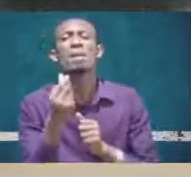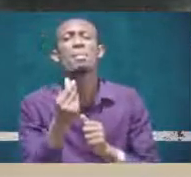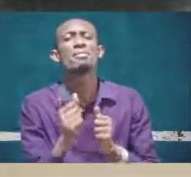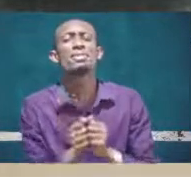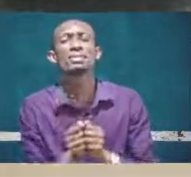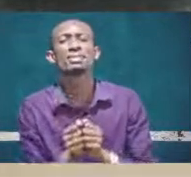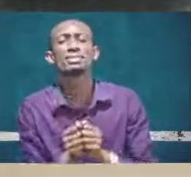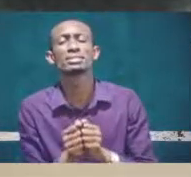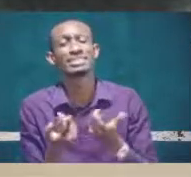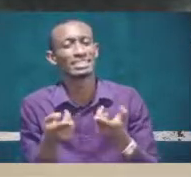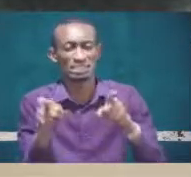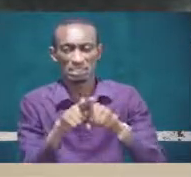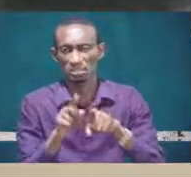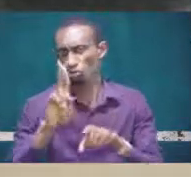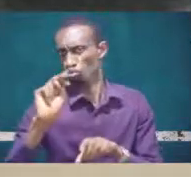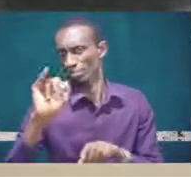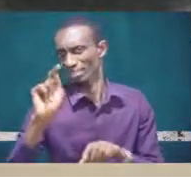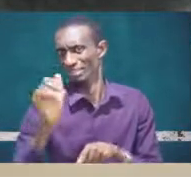account.